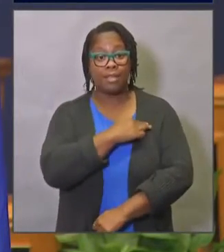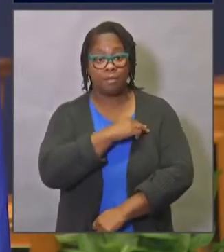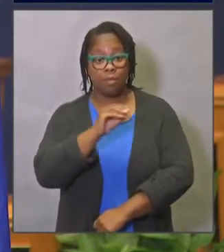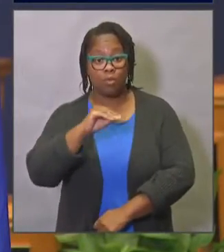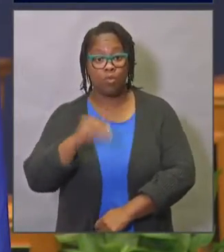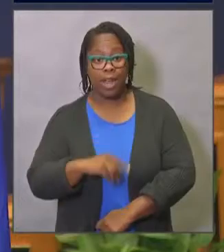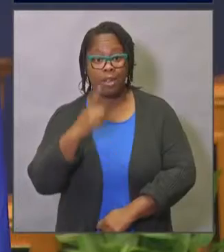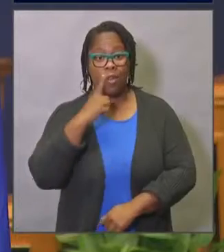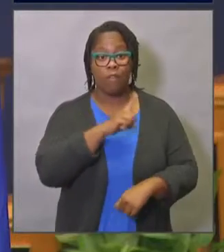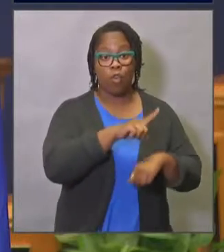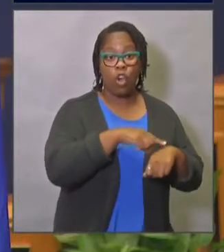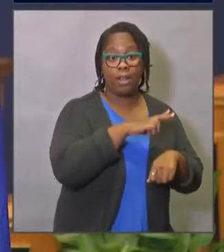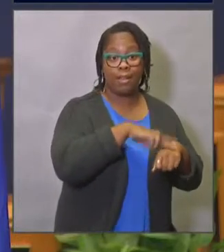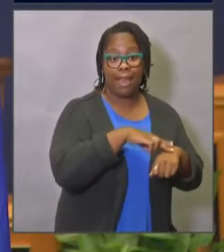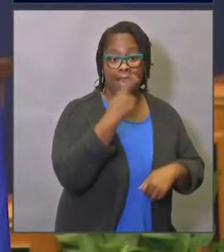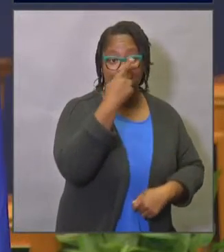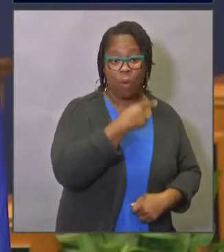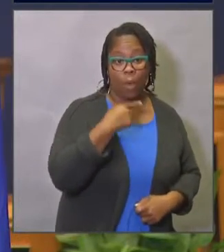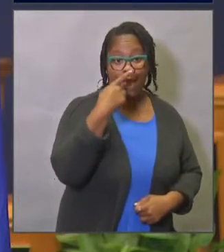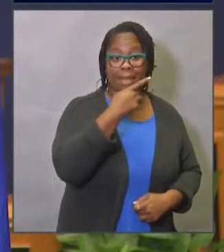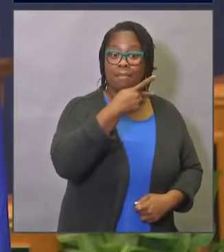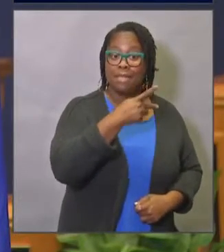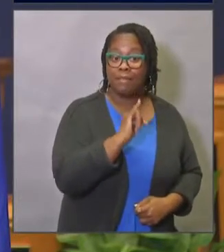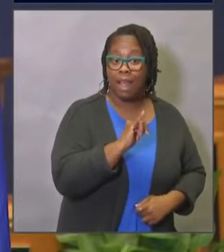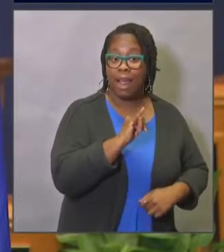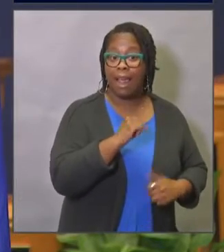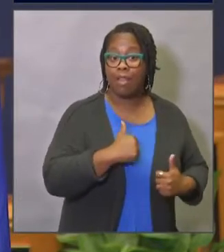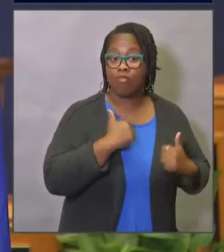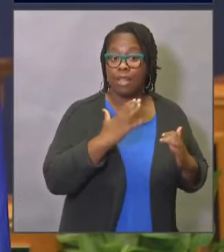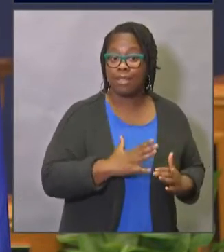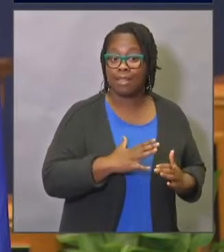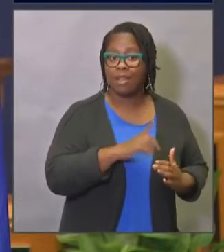Native Hawaiian and Pacific Islander residents is